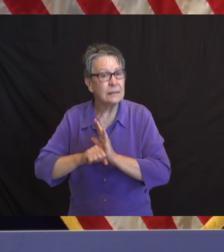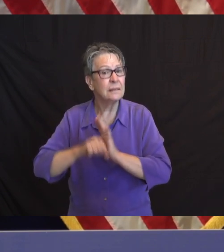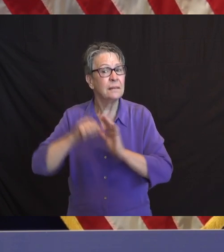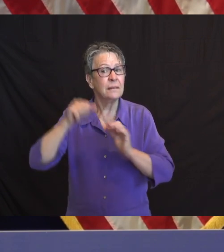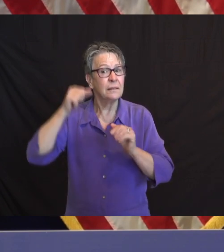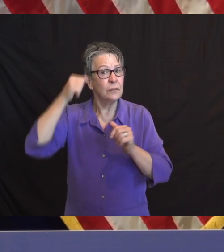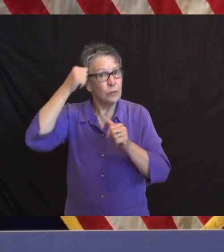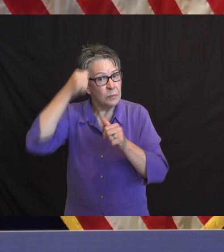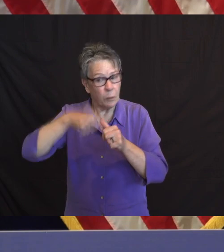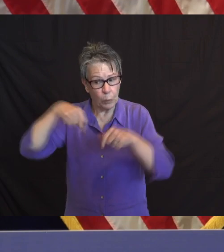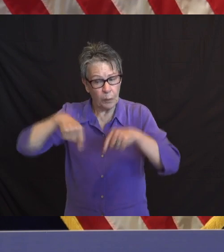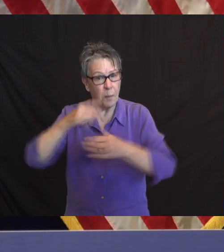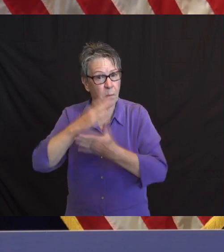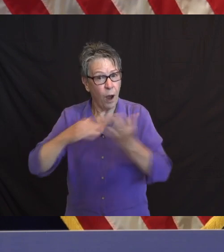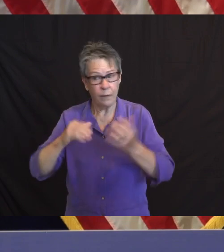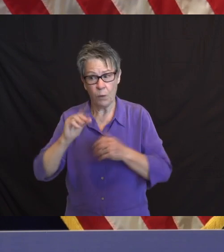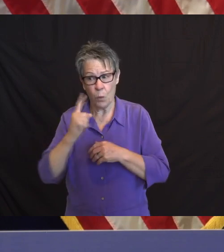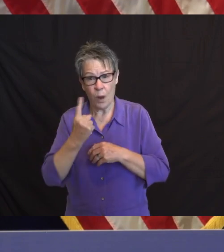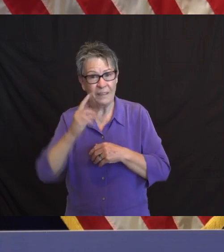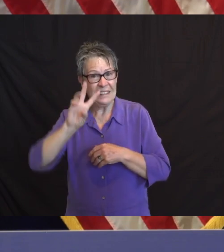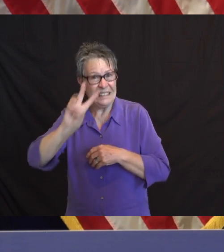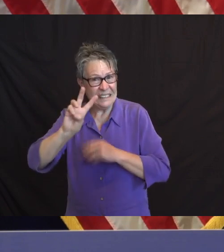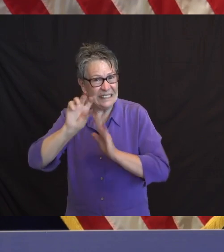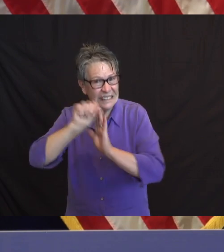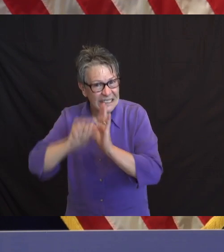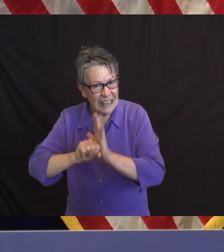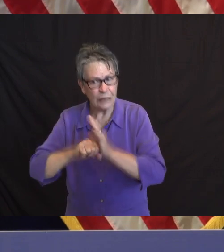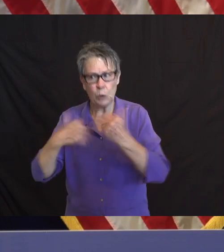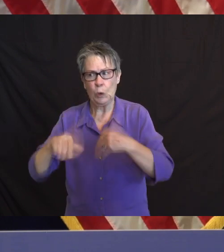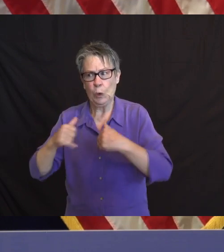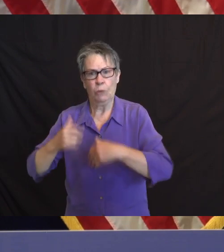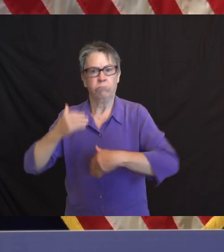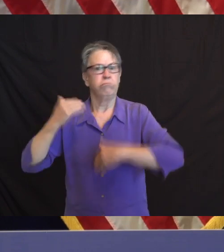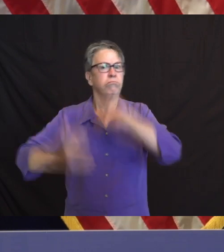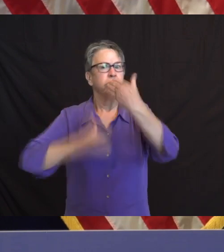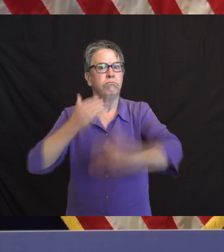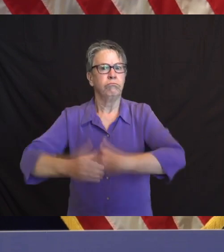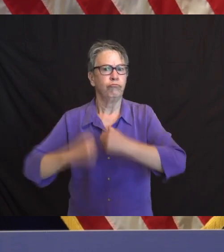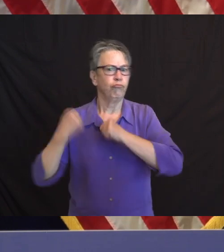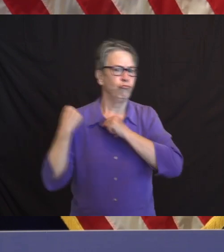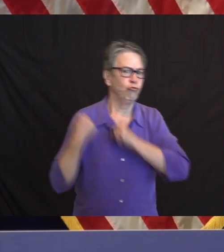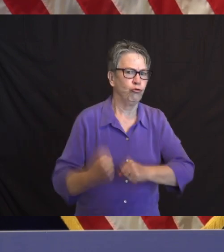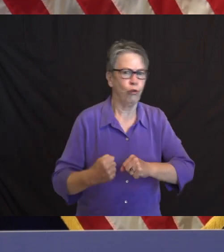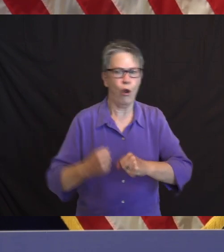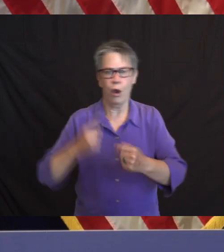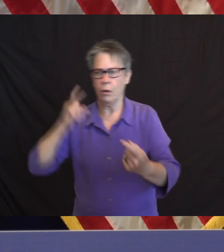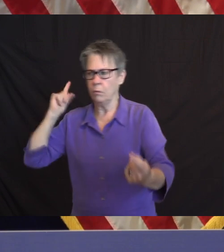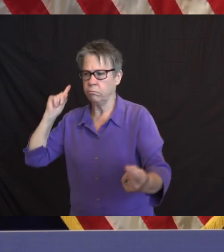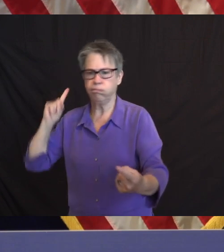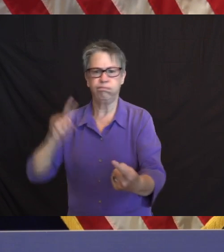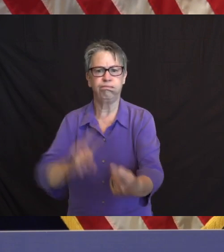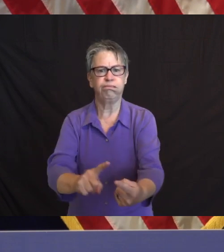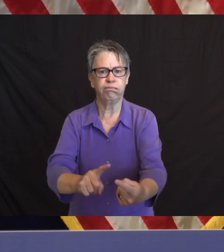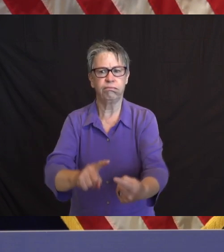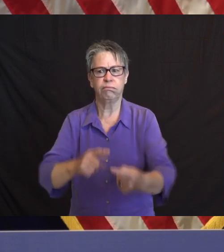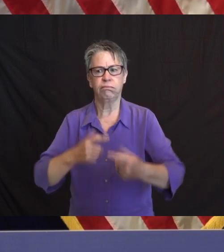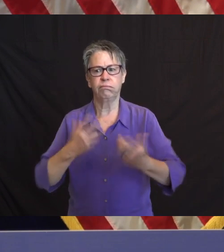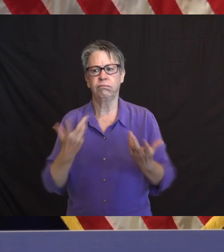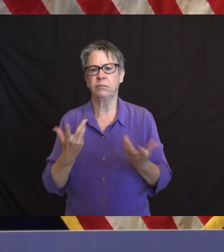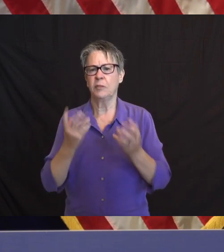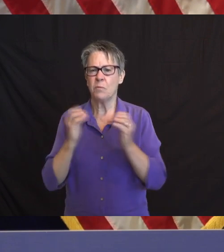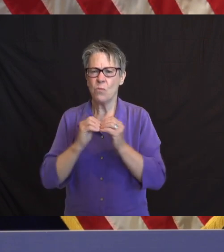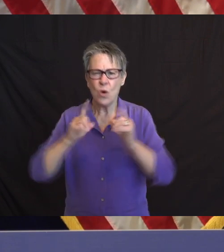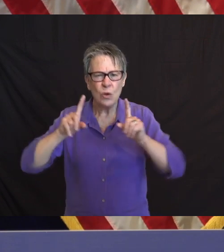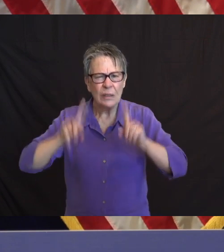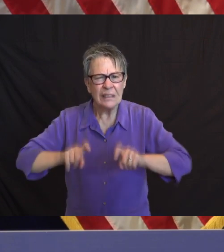on testing, on capacity, on reduction of cases. We're at the top of the class, and on behalf of